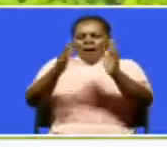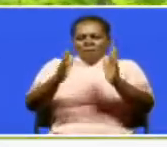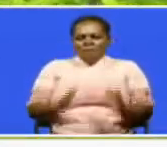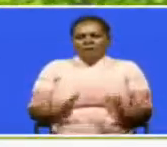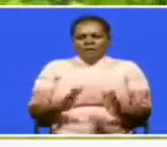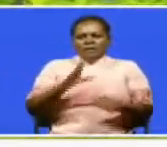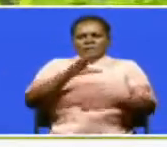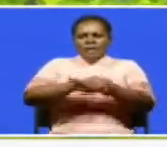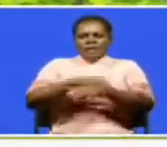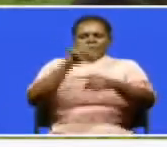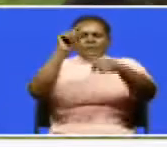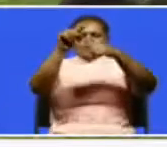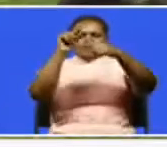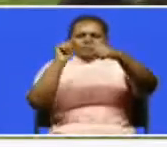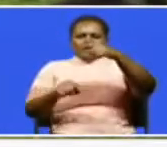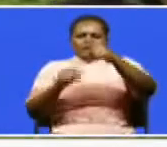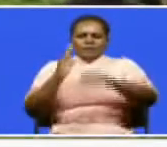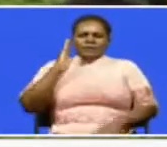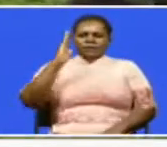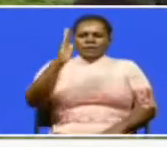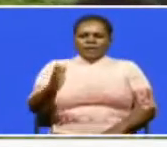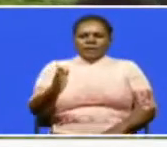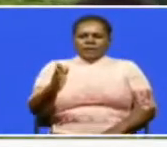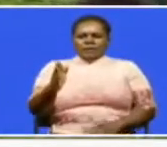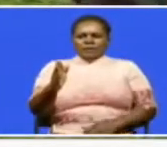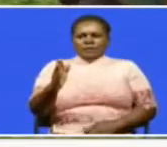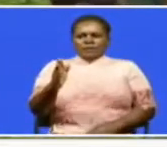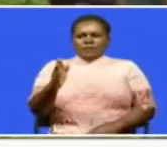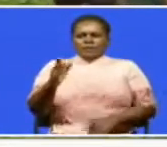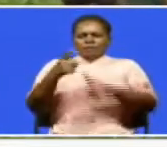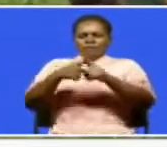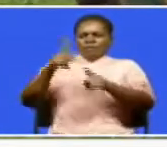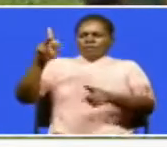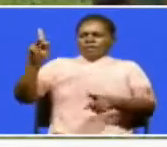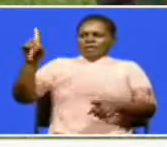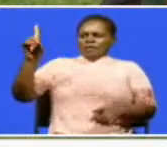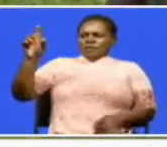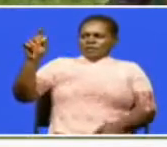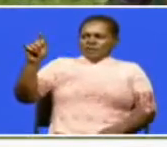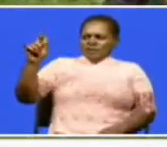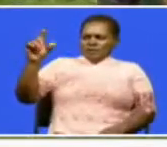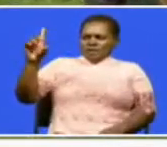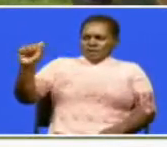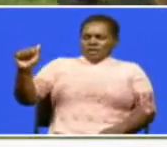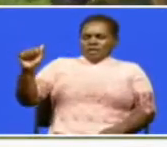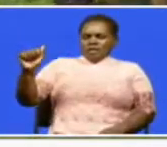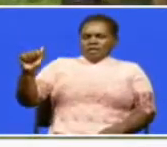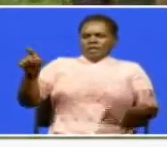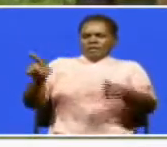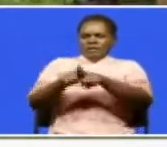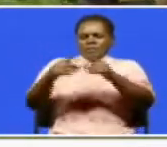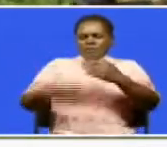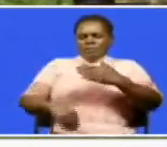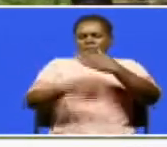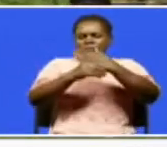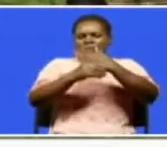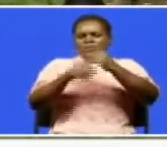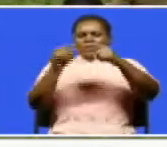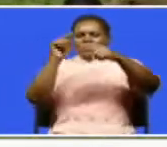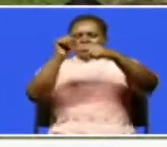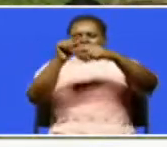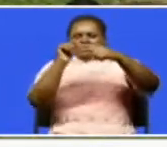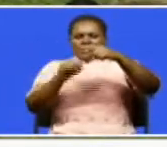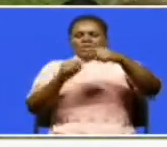now derive dividends directly, being earnings from KTDA Holdings and its subsidiaries, in addition to earning